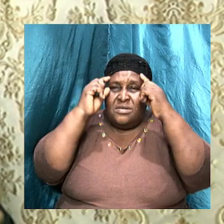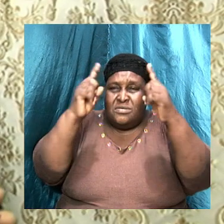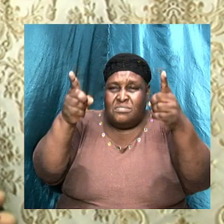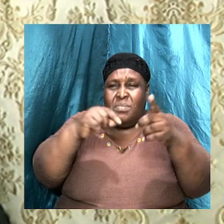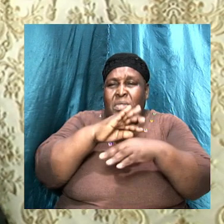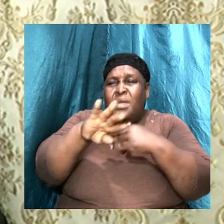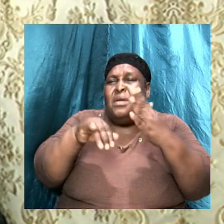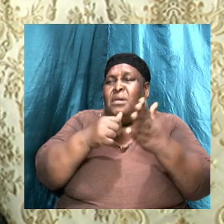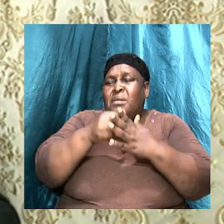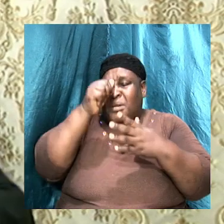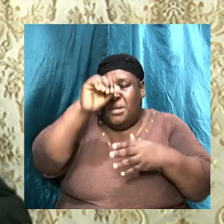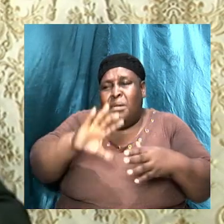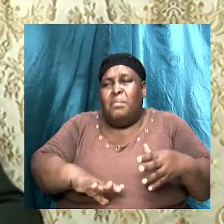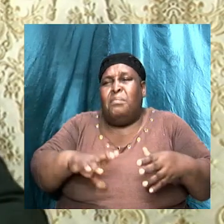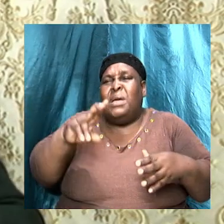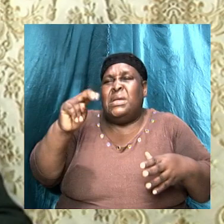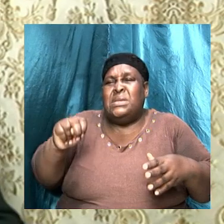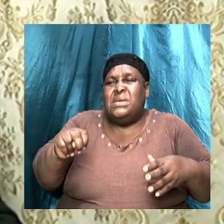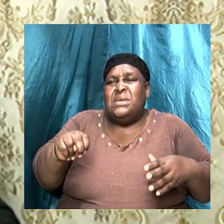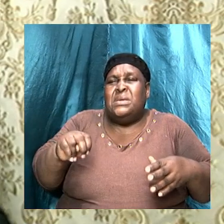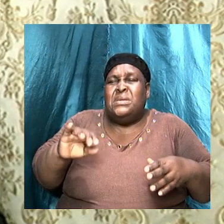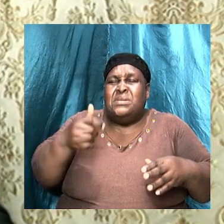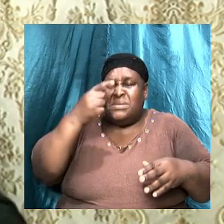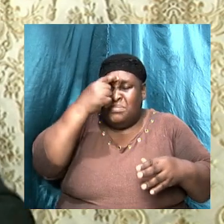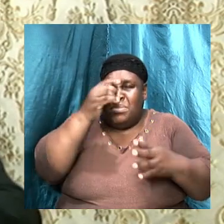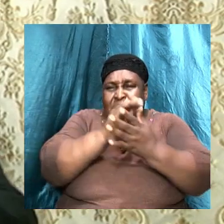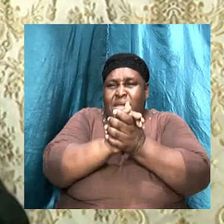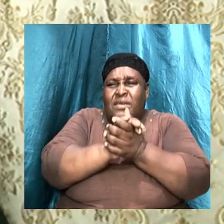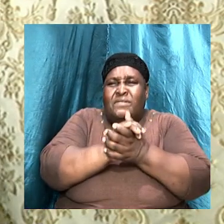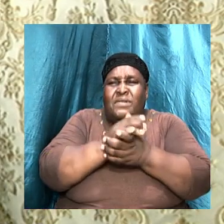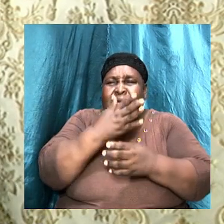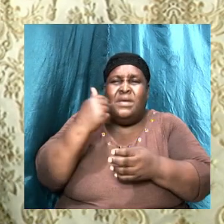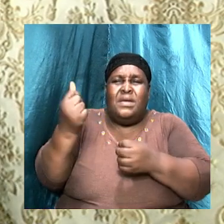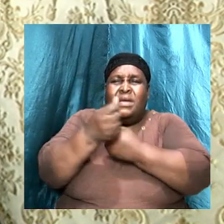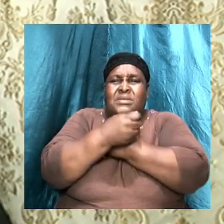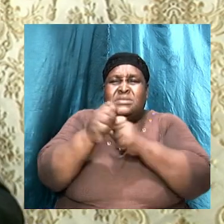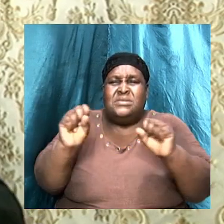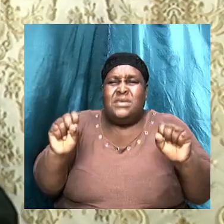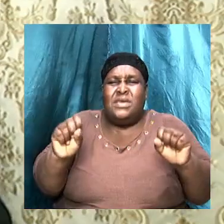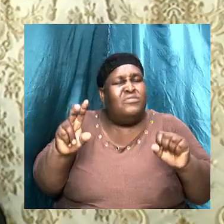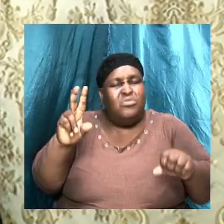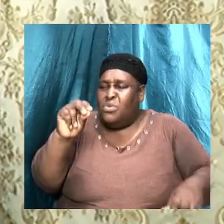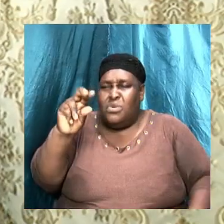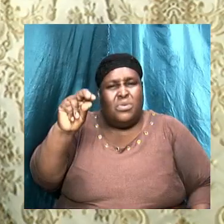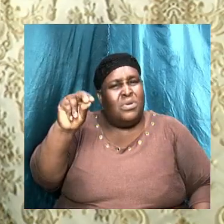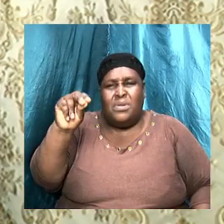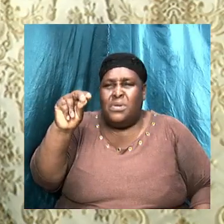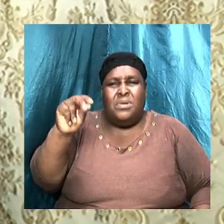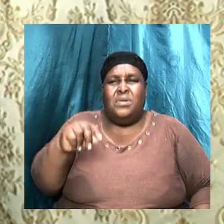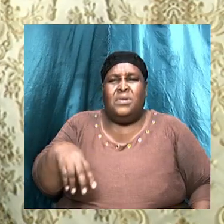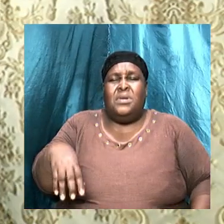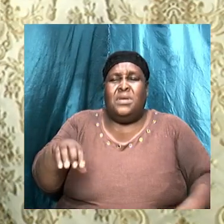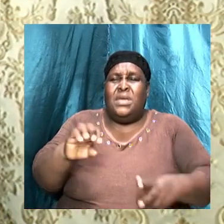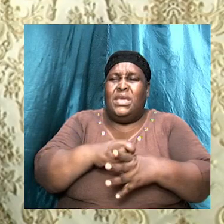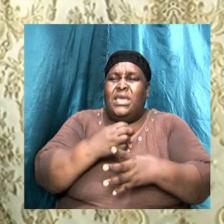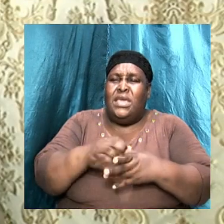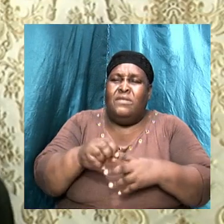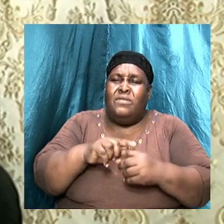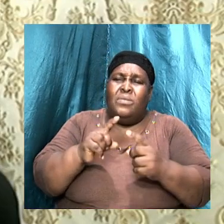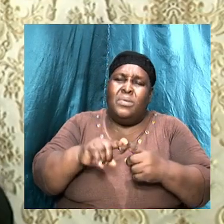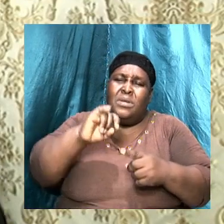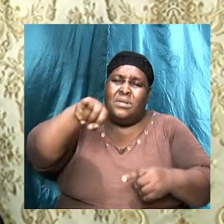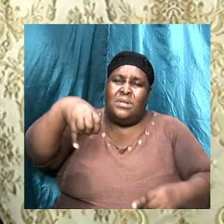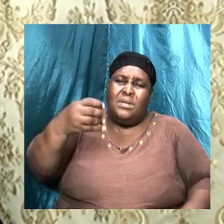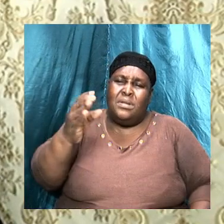man needs to do is to believe and he's saved. No, because even when James talked about faith and works, he said that, look here,